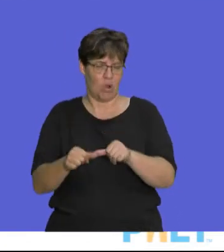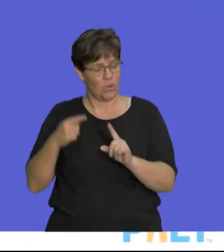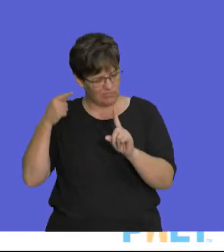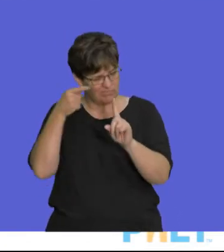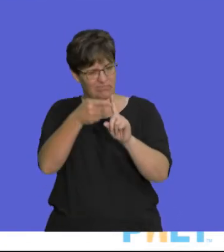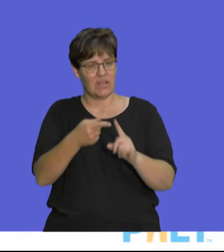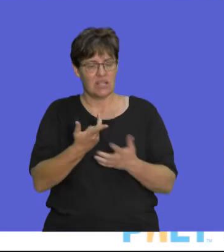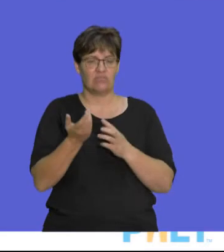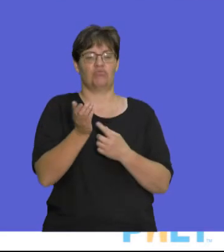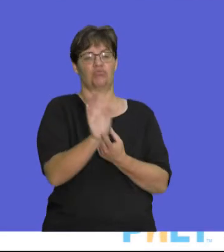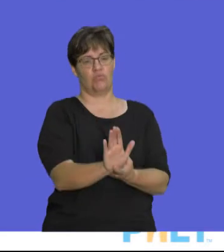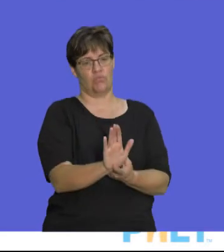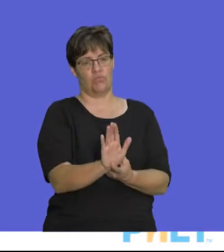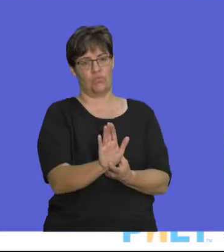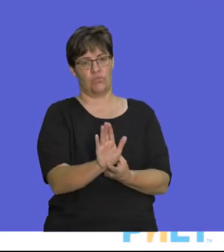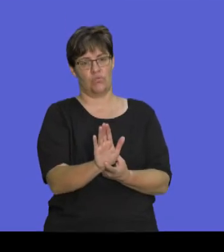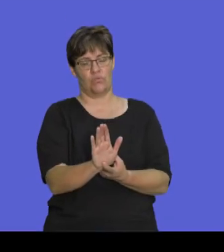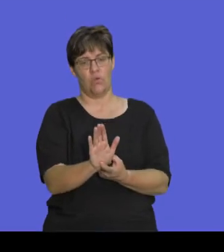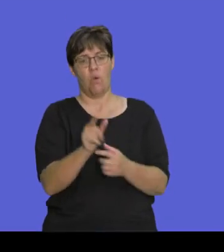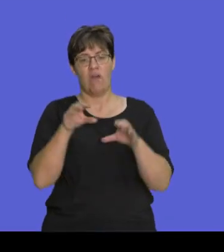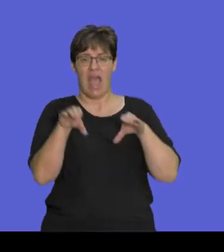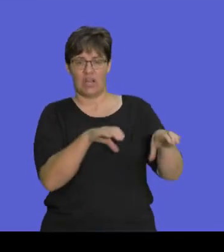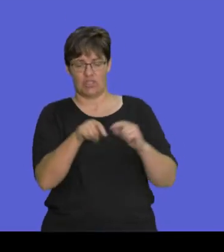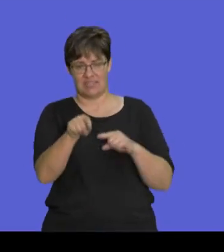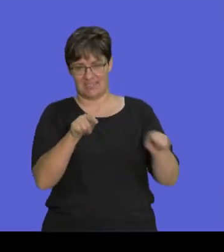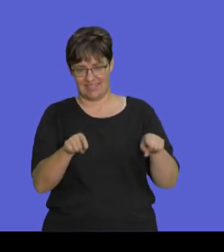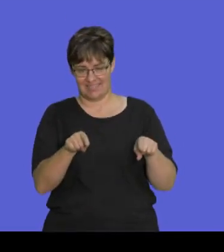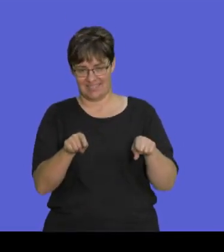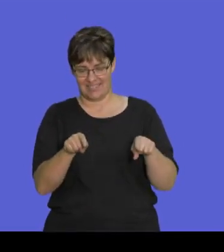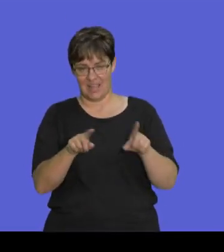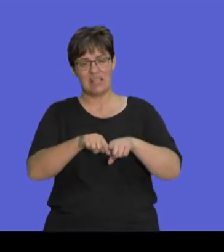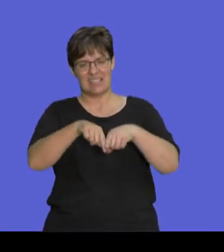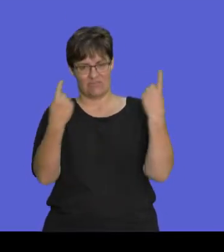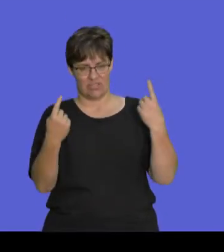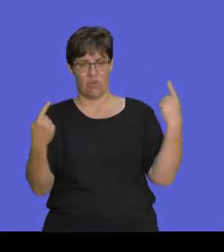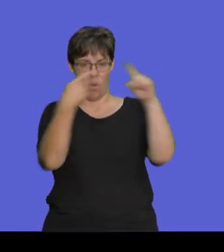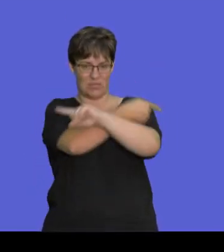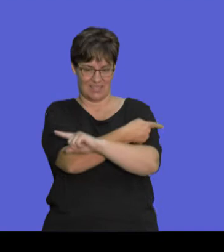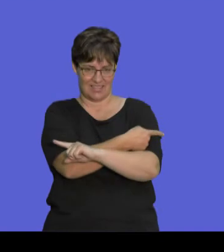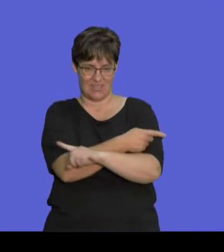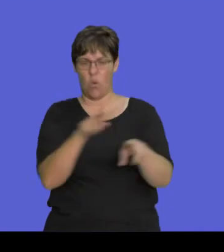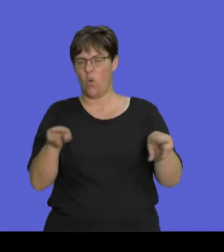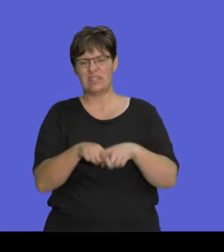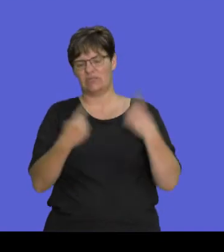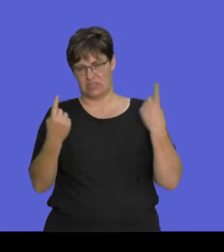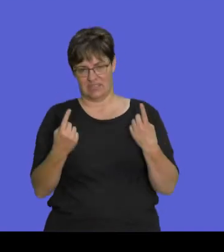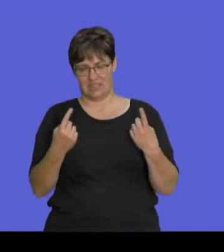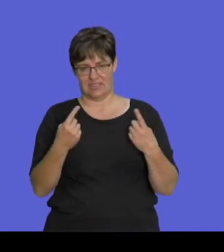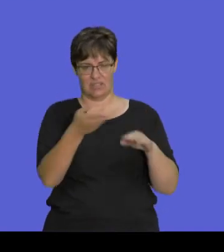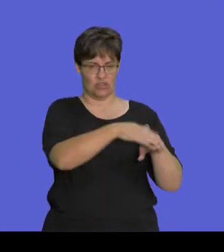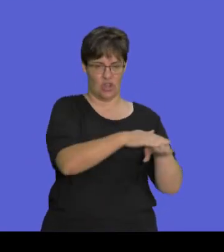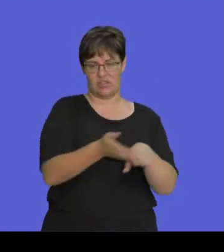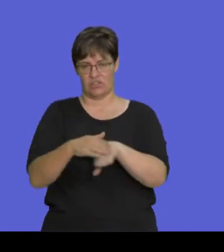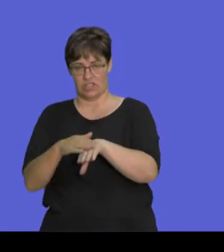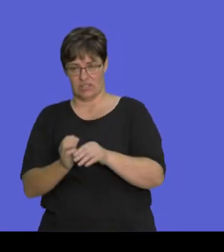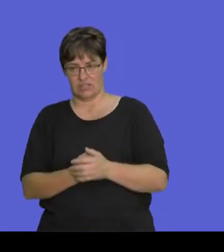of the interaction of 2 opposite or unlike charges. So now, if we were to use the electric field lines